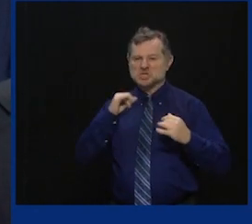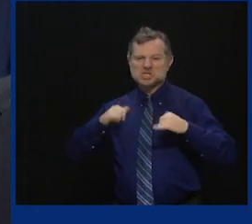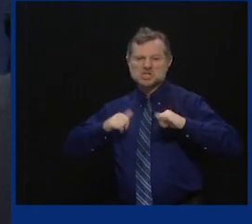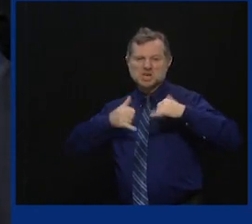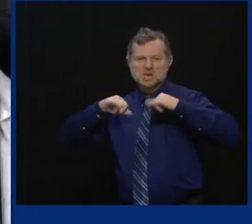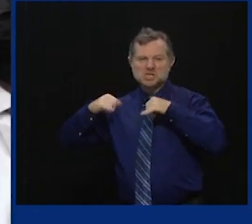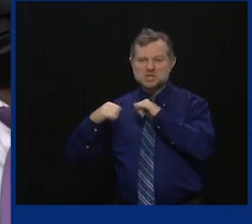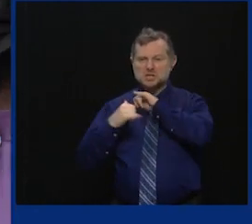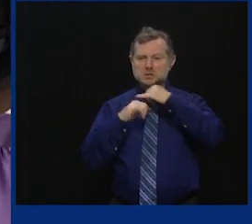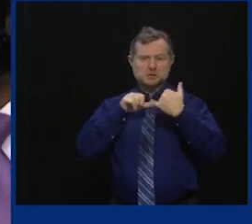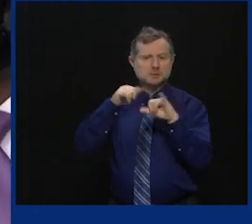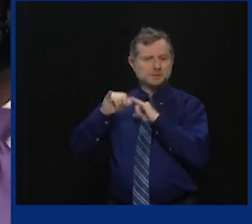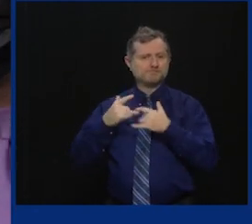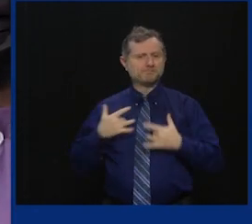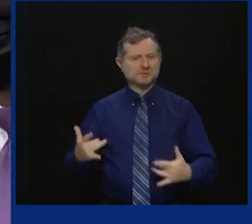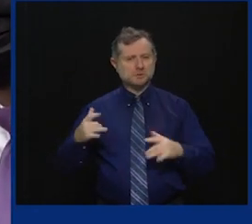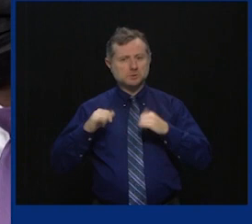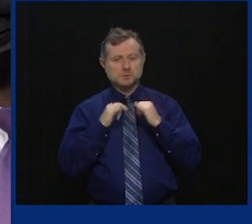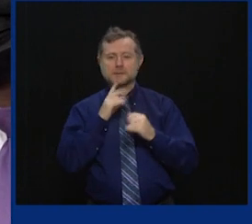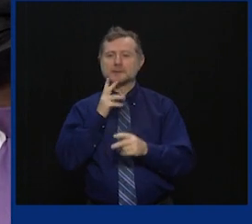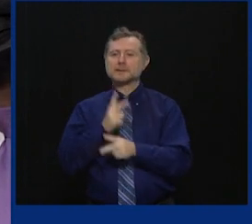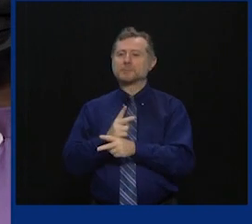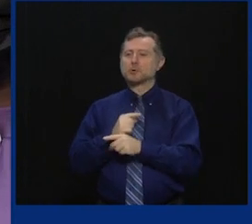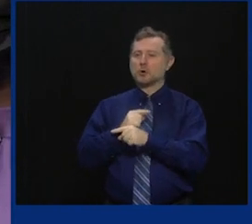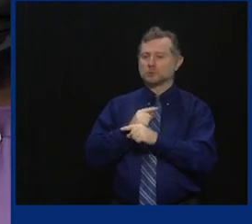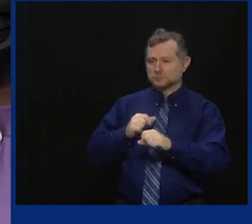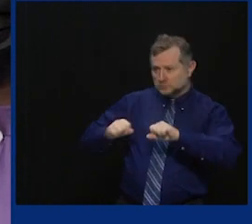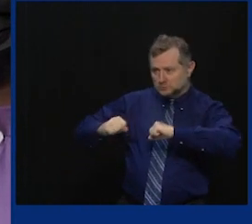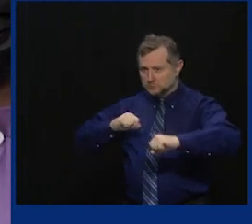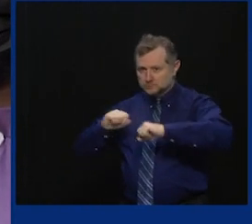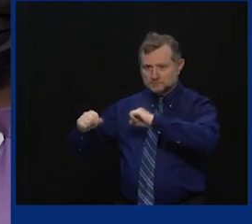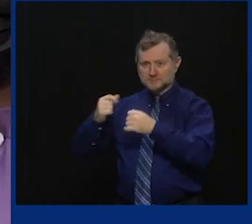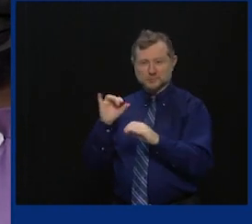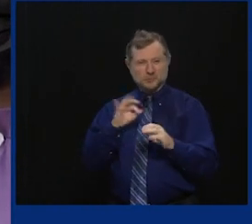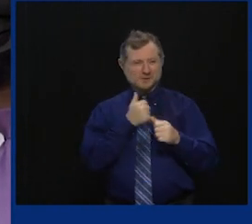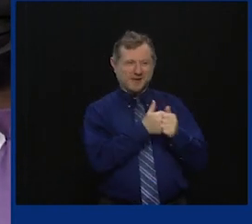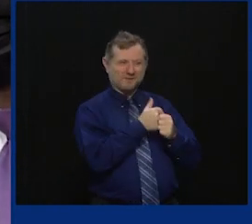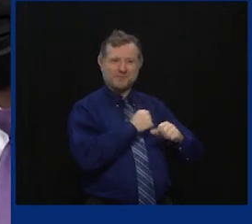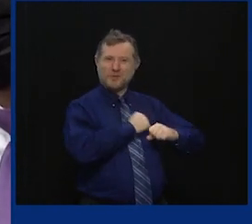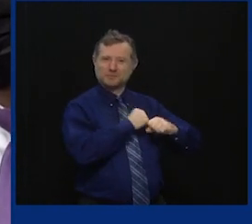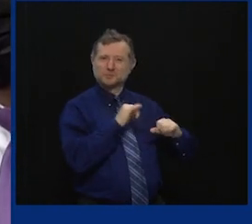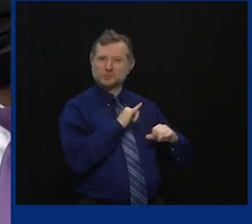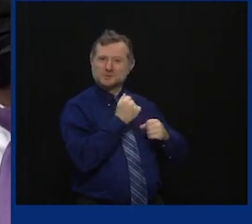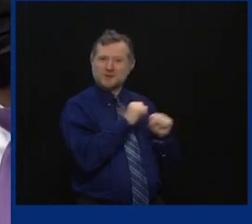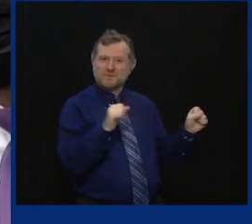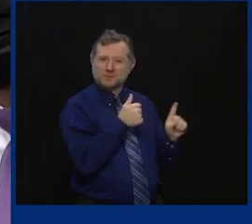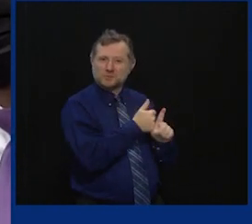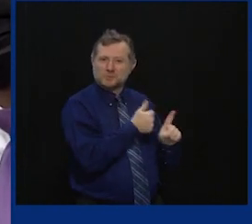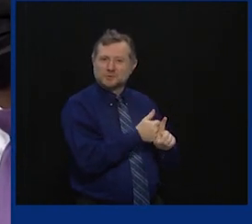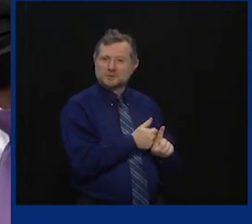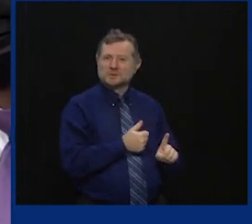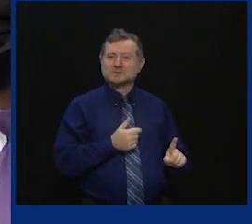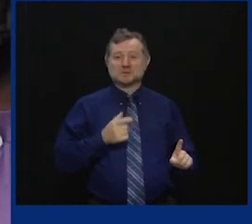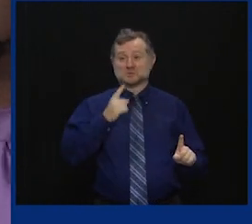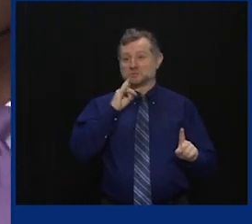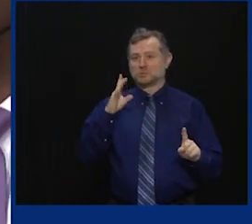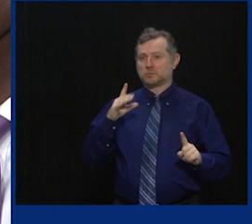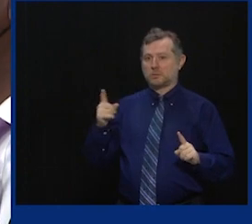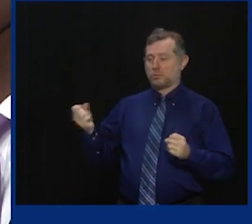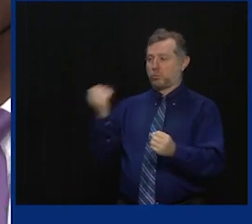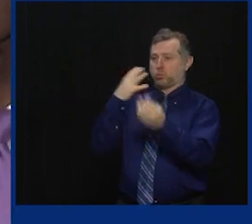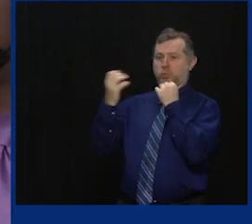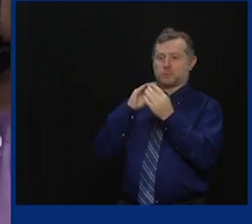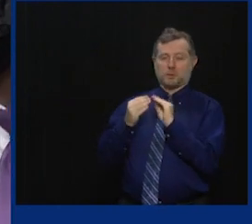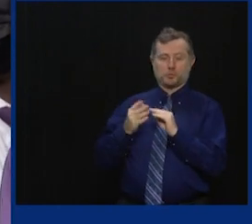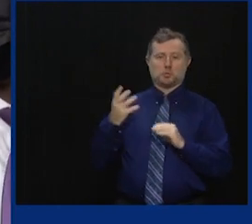will also keep our corrections officers safer, because right now they're outnumbered in terms of on a